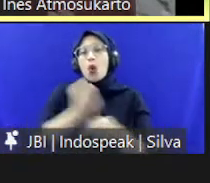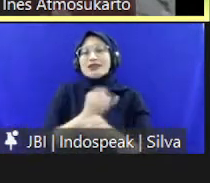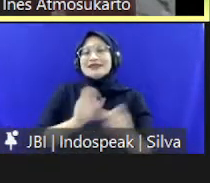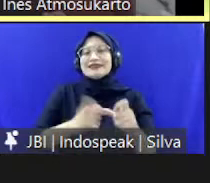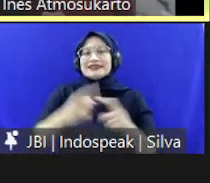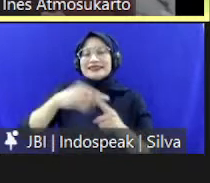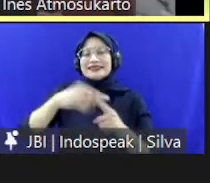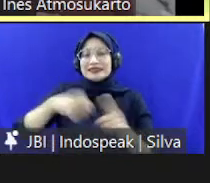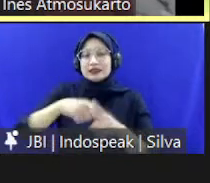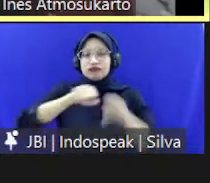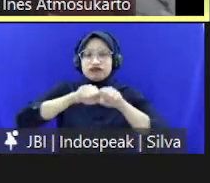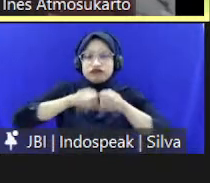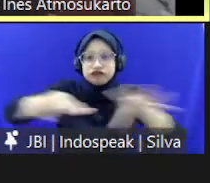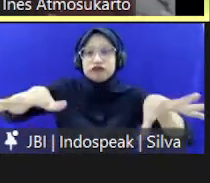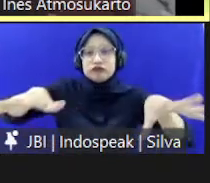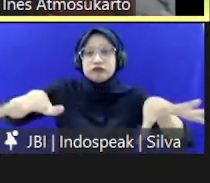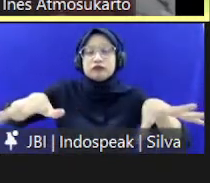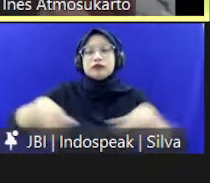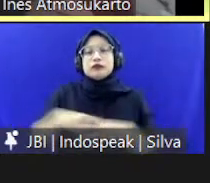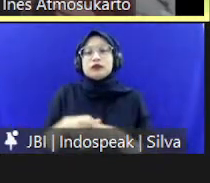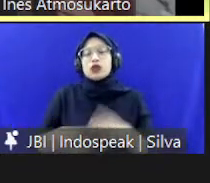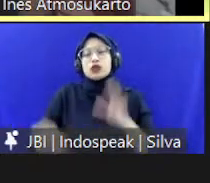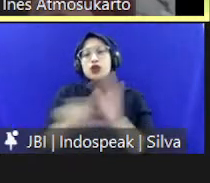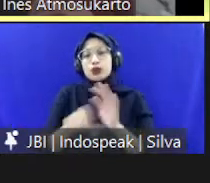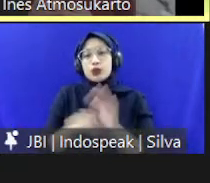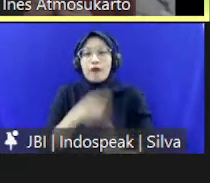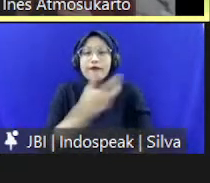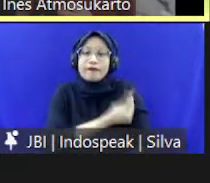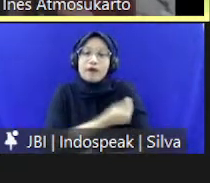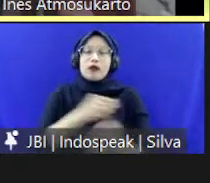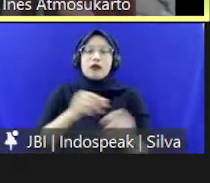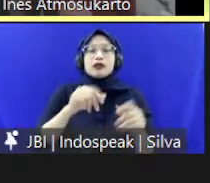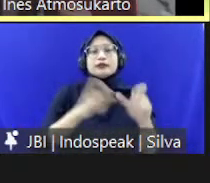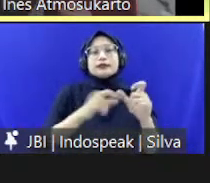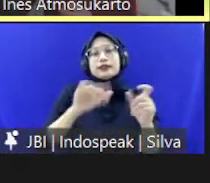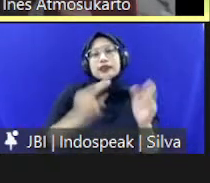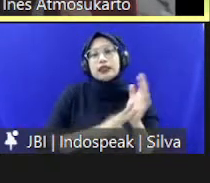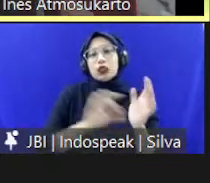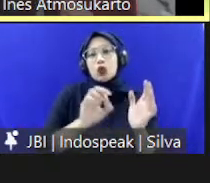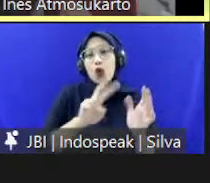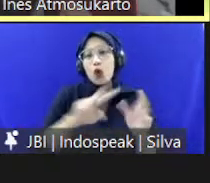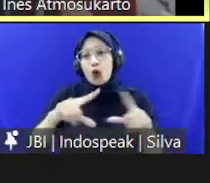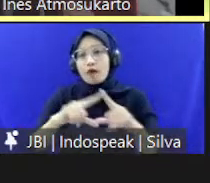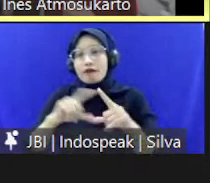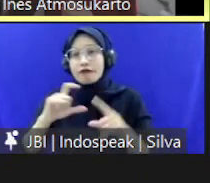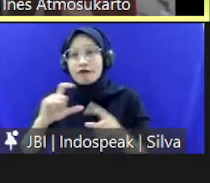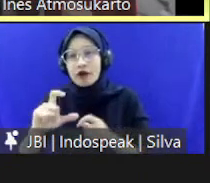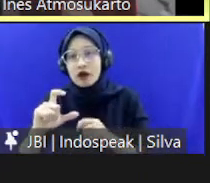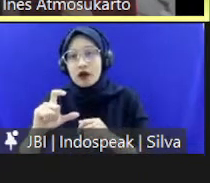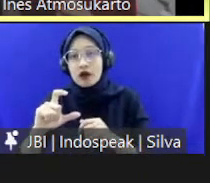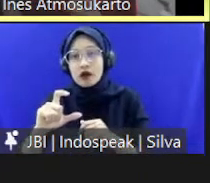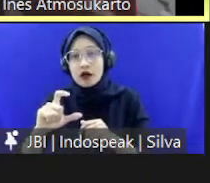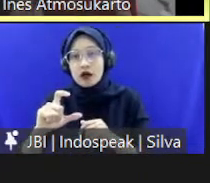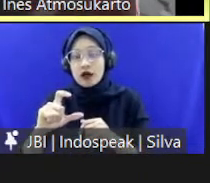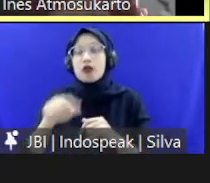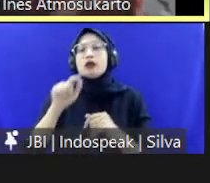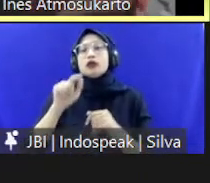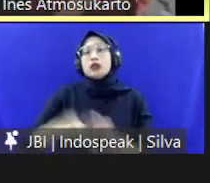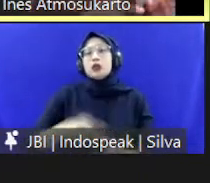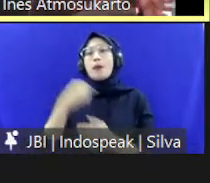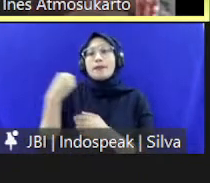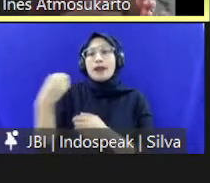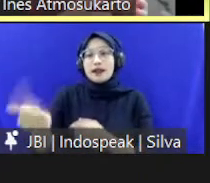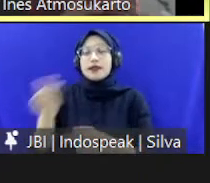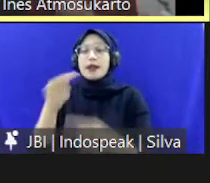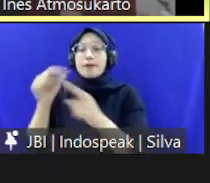including the Sinovac vaccine, which is actually purchased in bulk from the Chinese company and